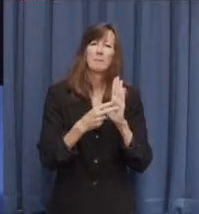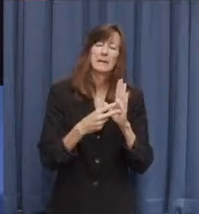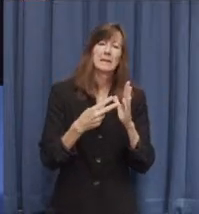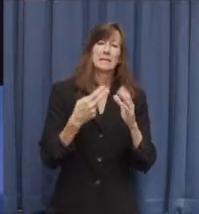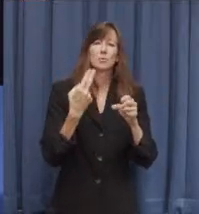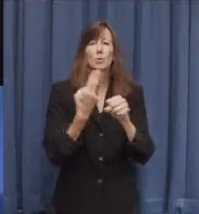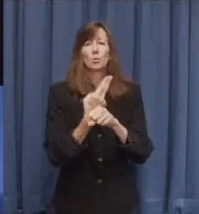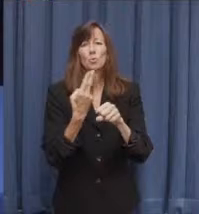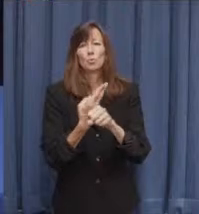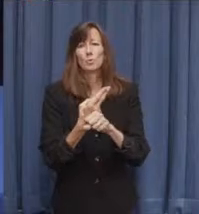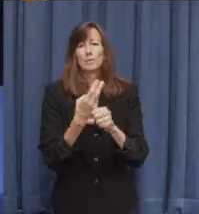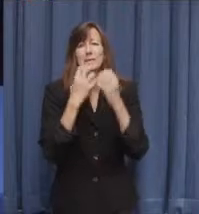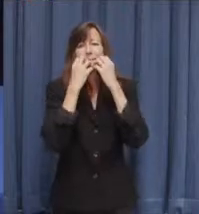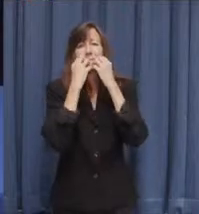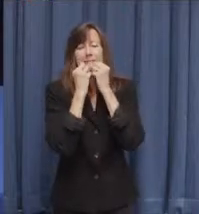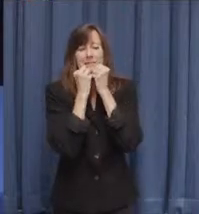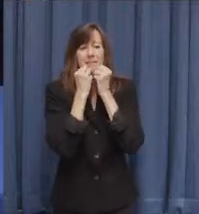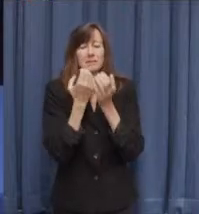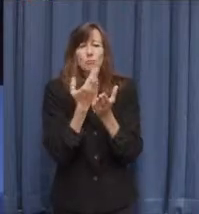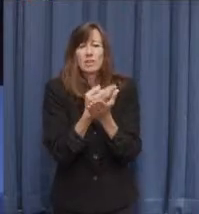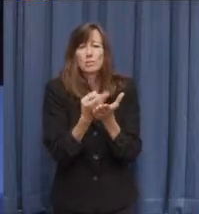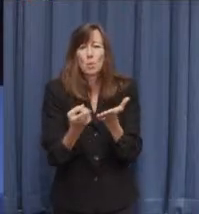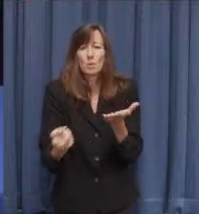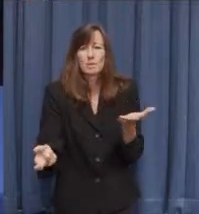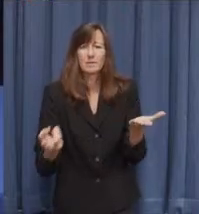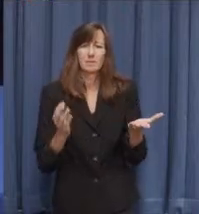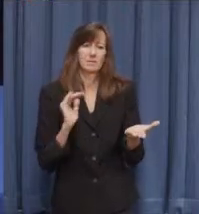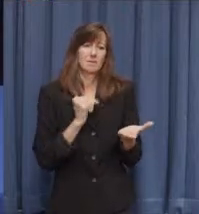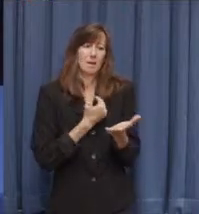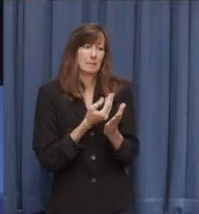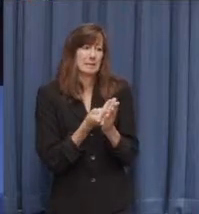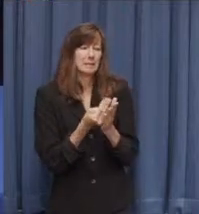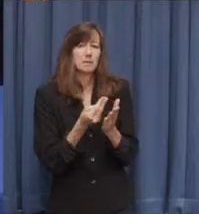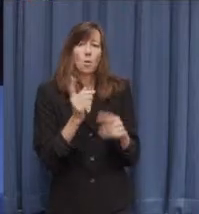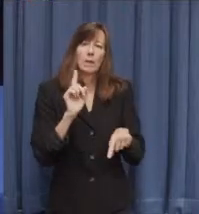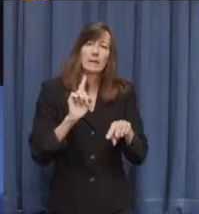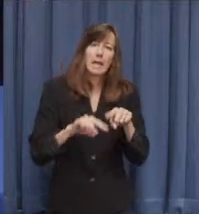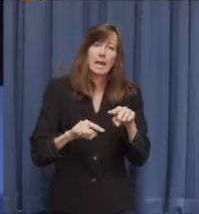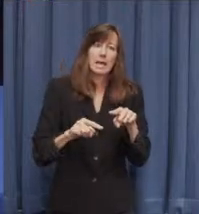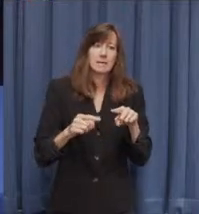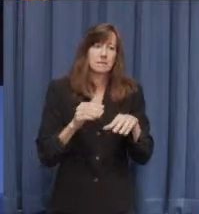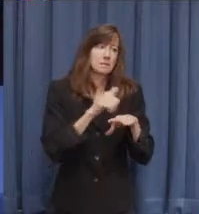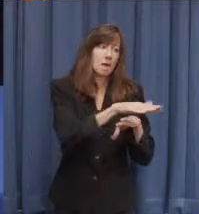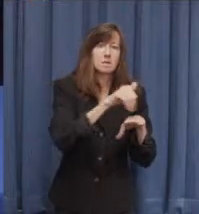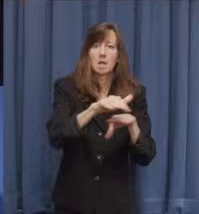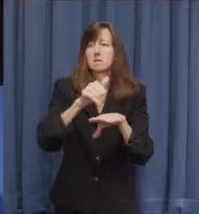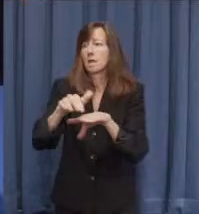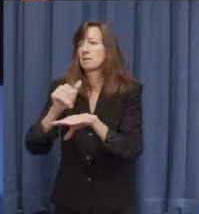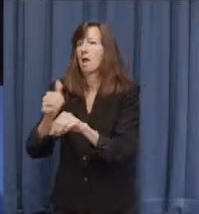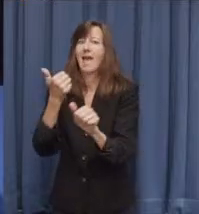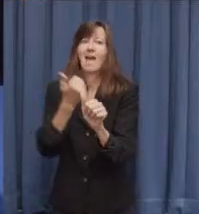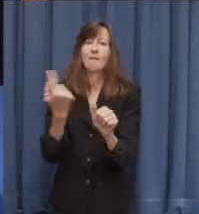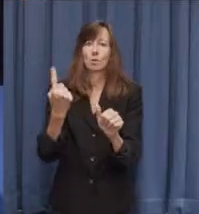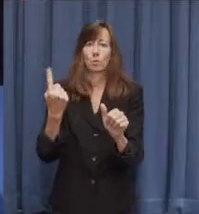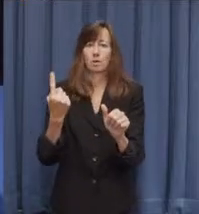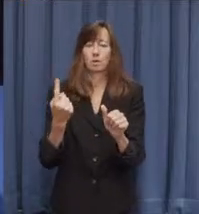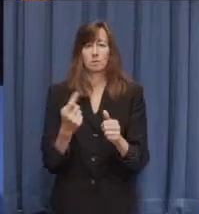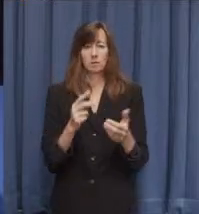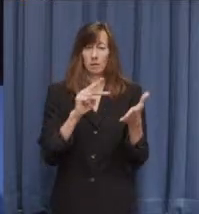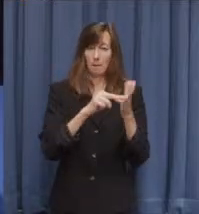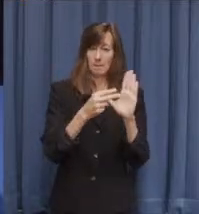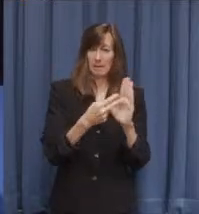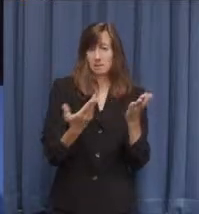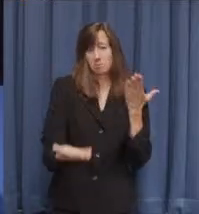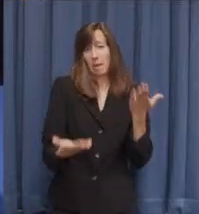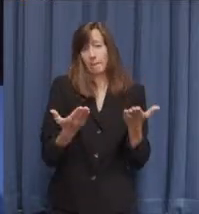we don't have nearly enough to be everywhere all the time. And it probably means that an event or a violation has already happened